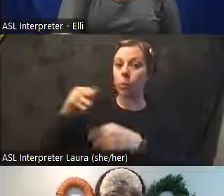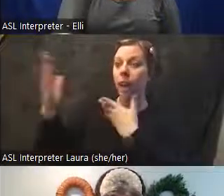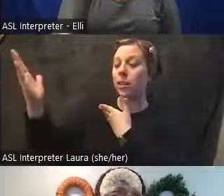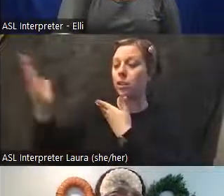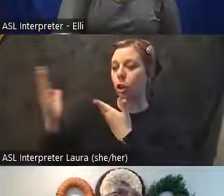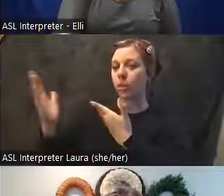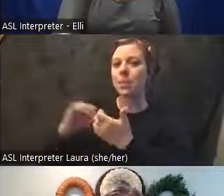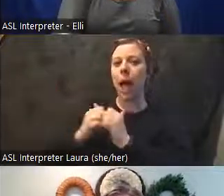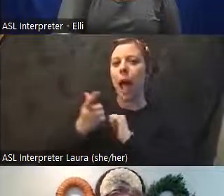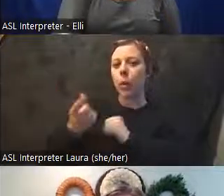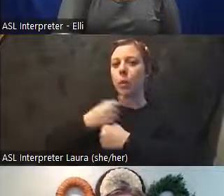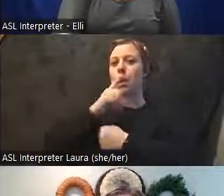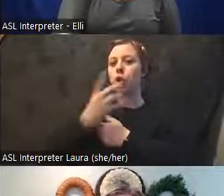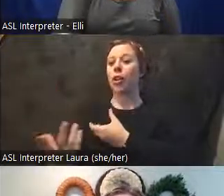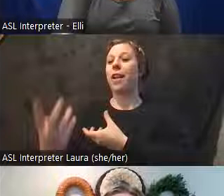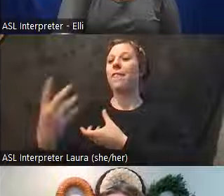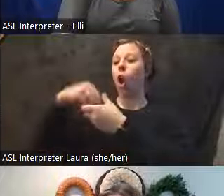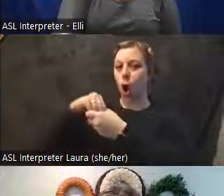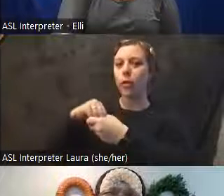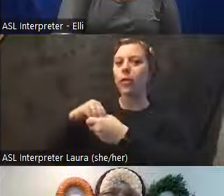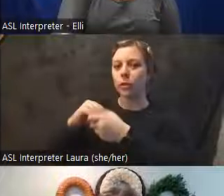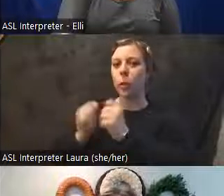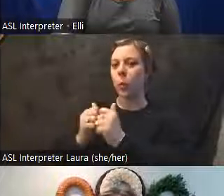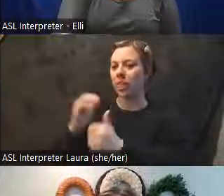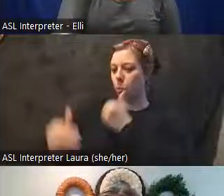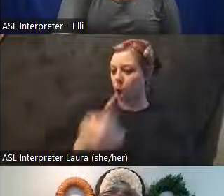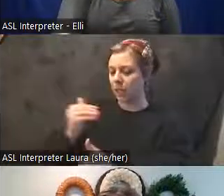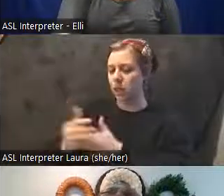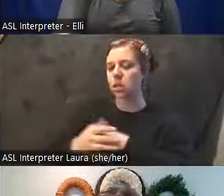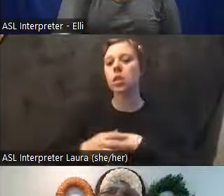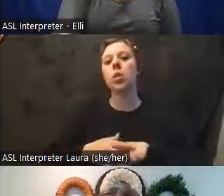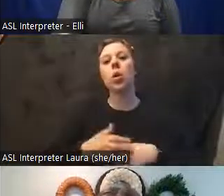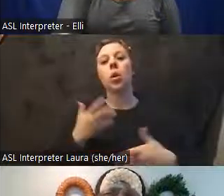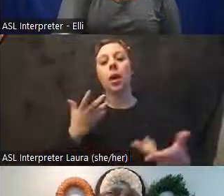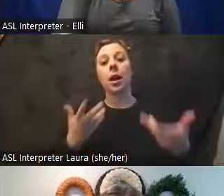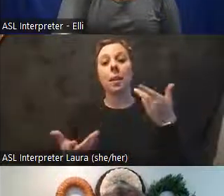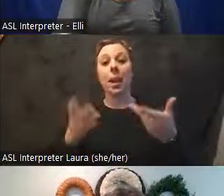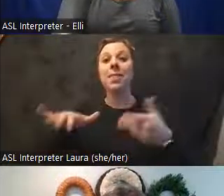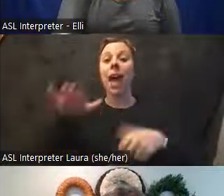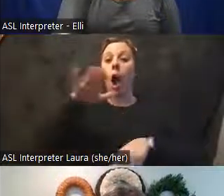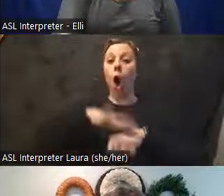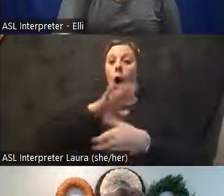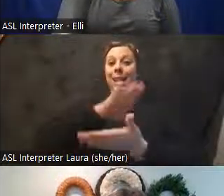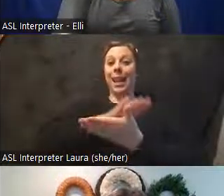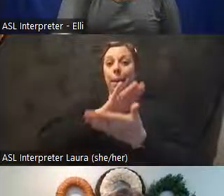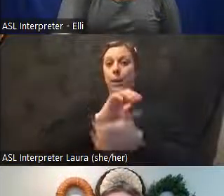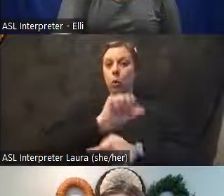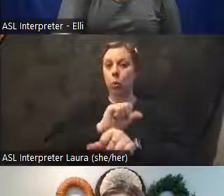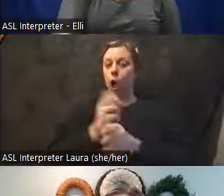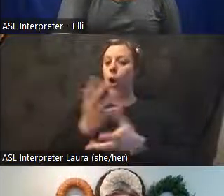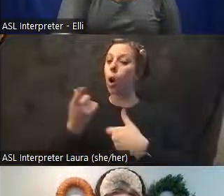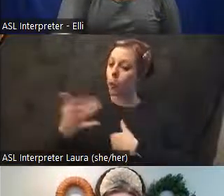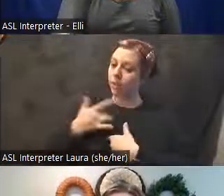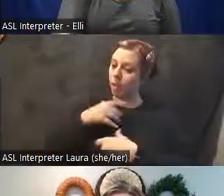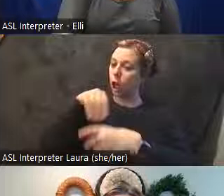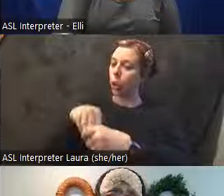their own healing process? So how can we include them maybe in some of that on-campus work? And then